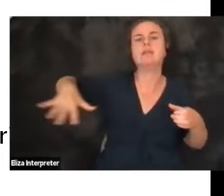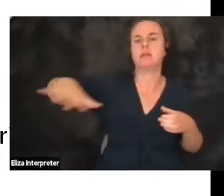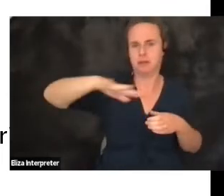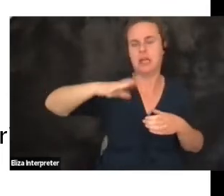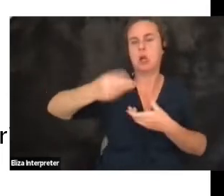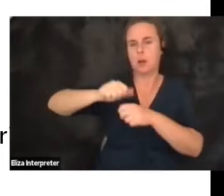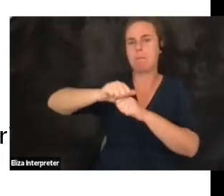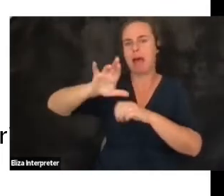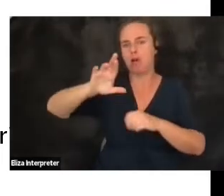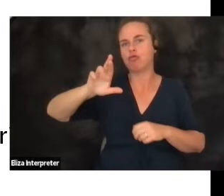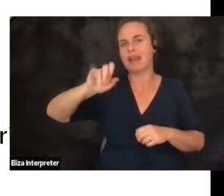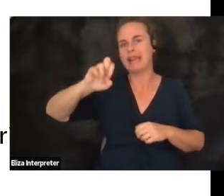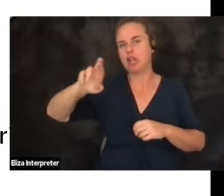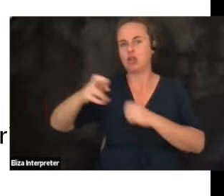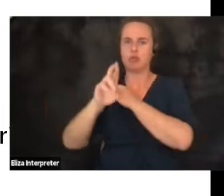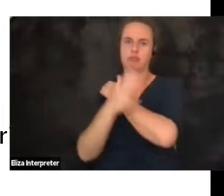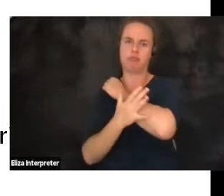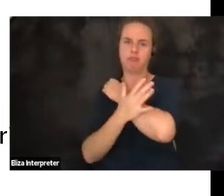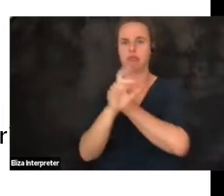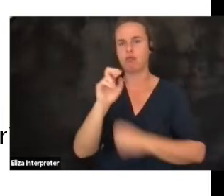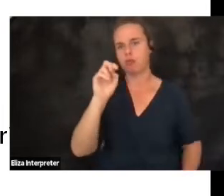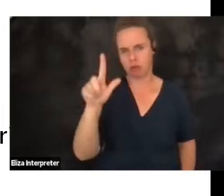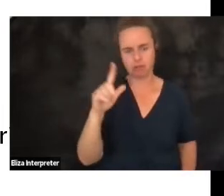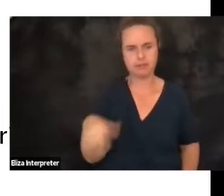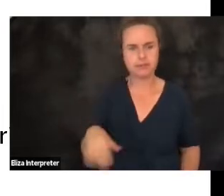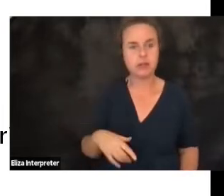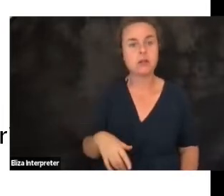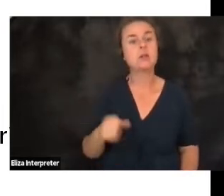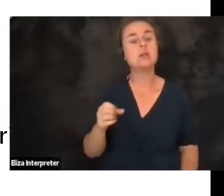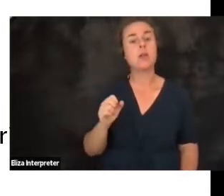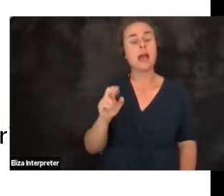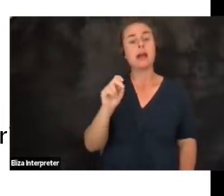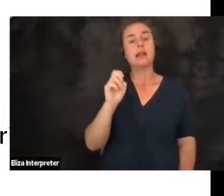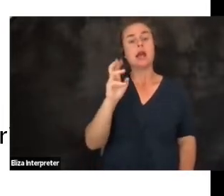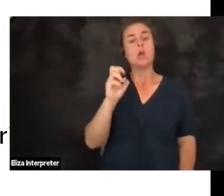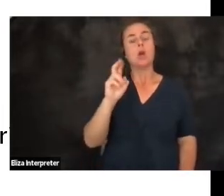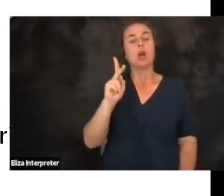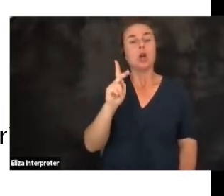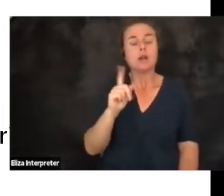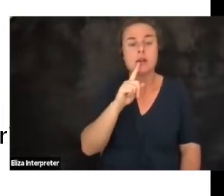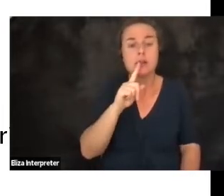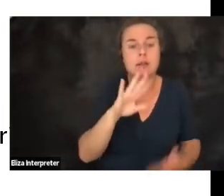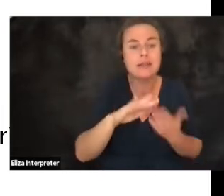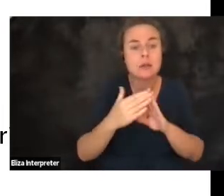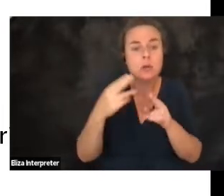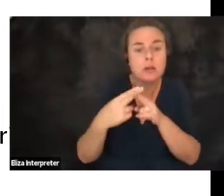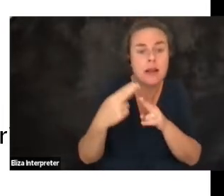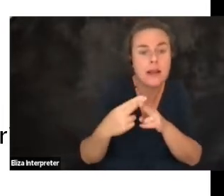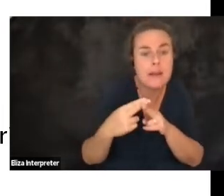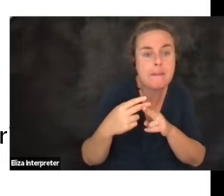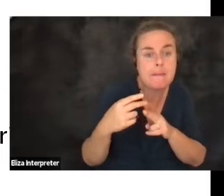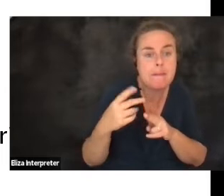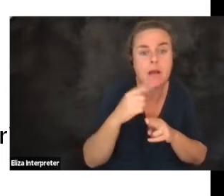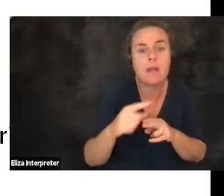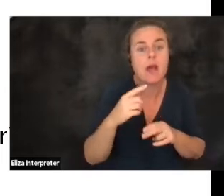community network, the official name for community networks by statute is Community Public Health and